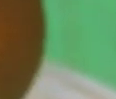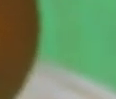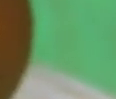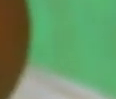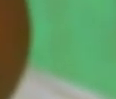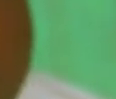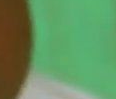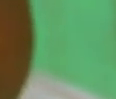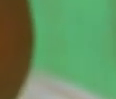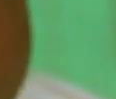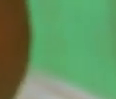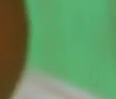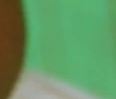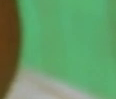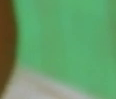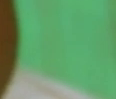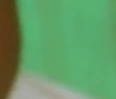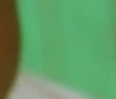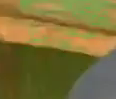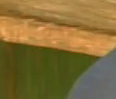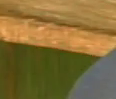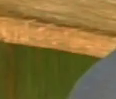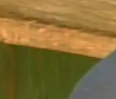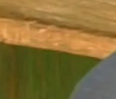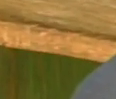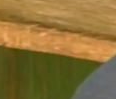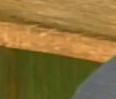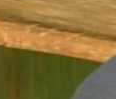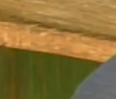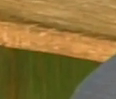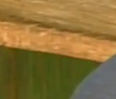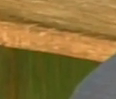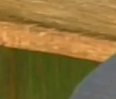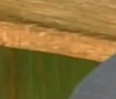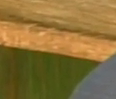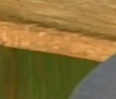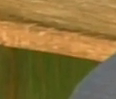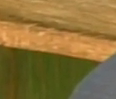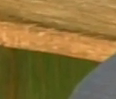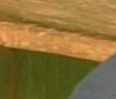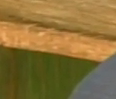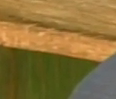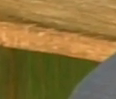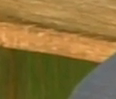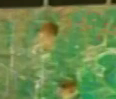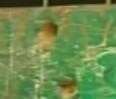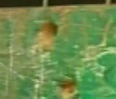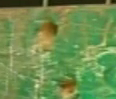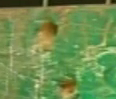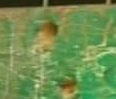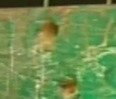Lumero had part of his leg amputated, but several months later, the pain from the gunshot injury suffered still haunts him.